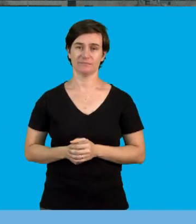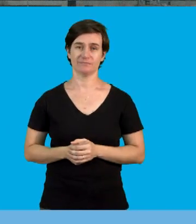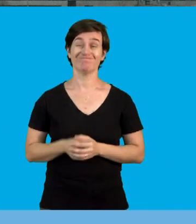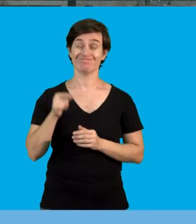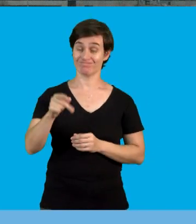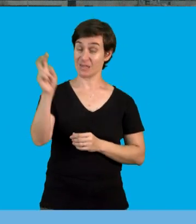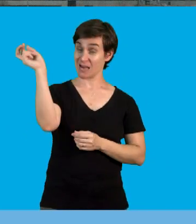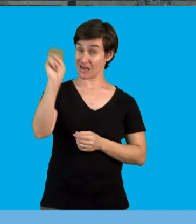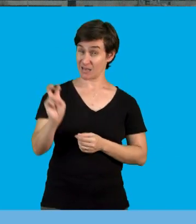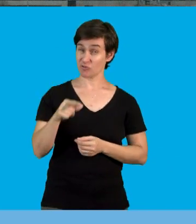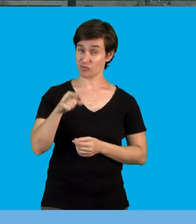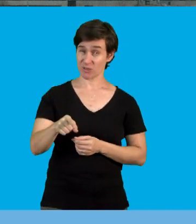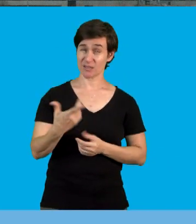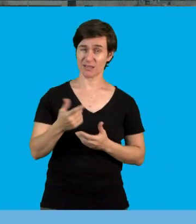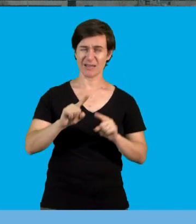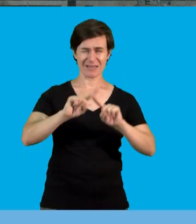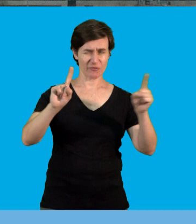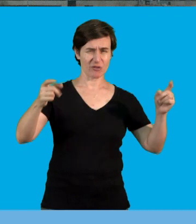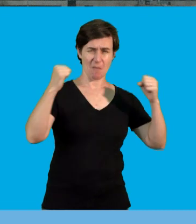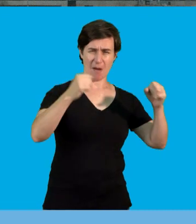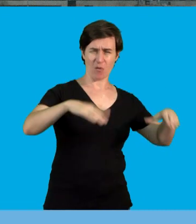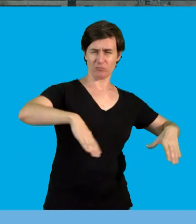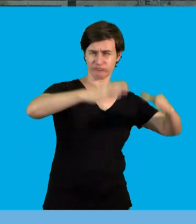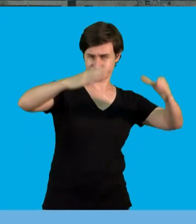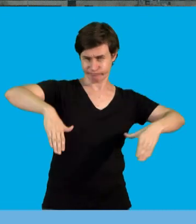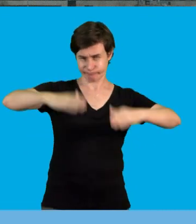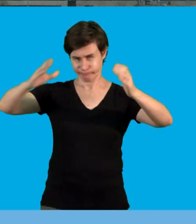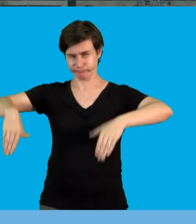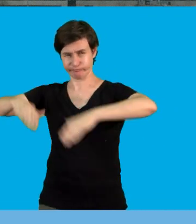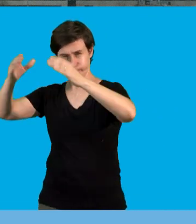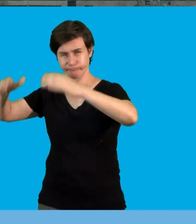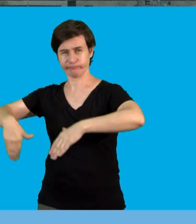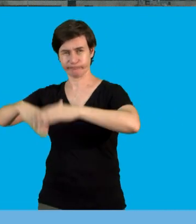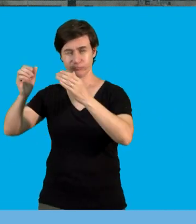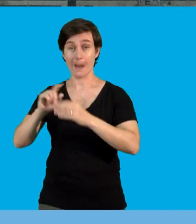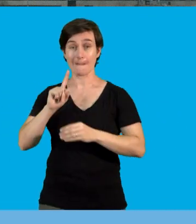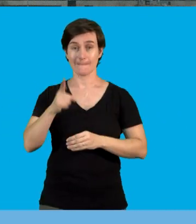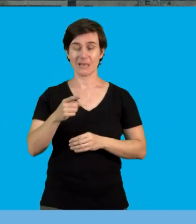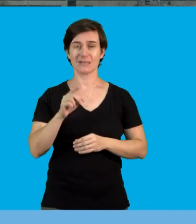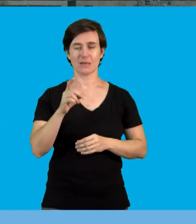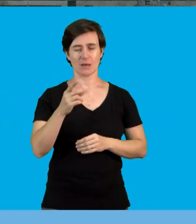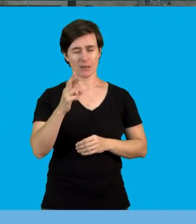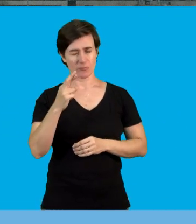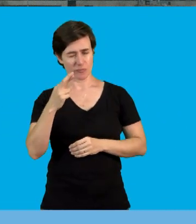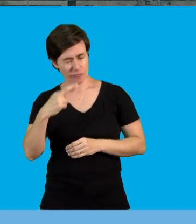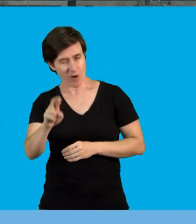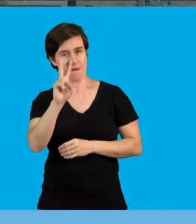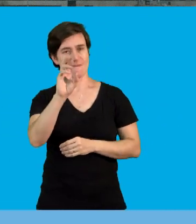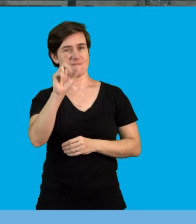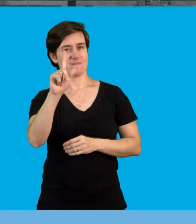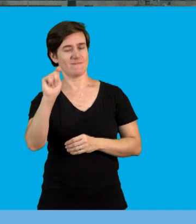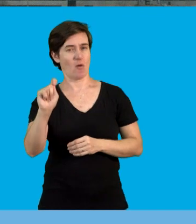the electricity that is generated by various power stations must be supplied to the grid at exactly the right